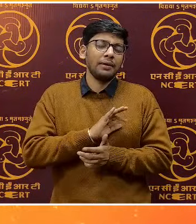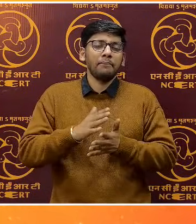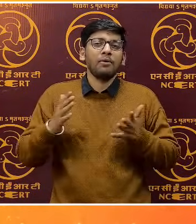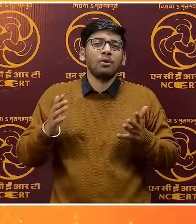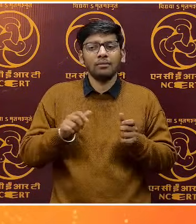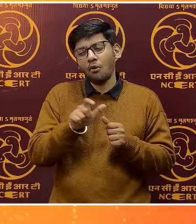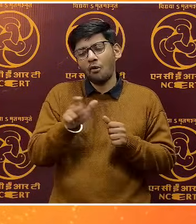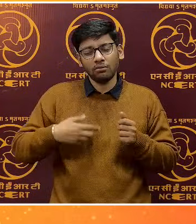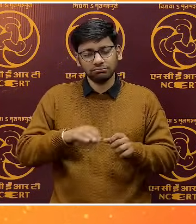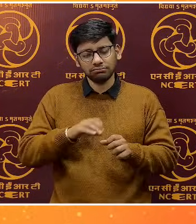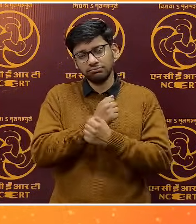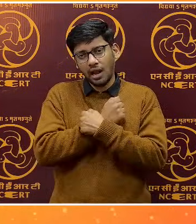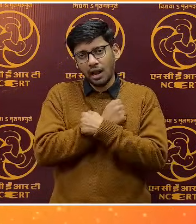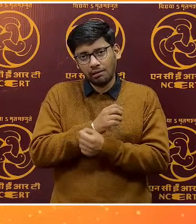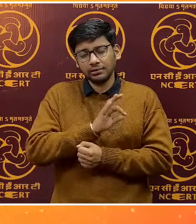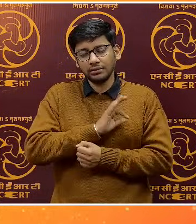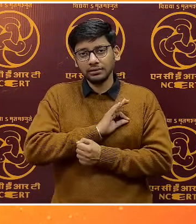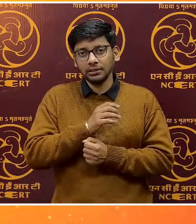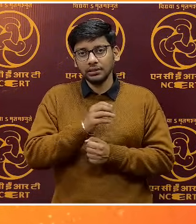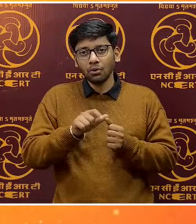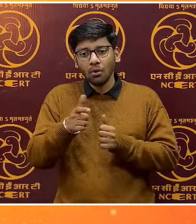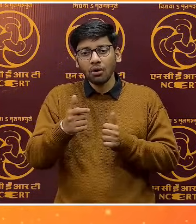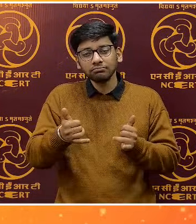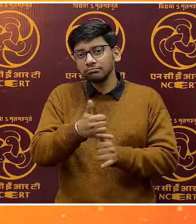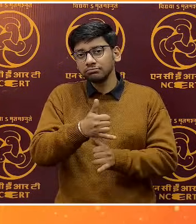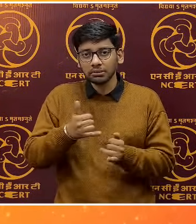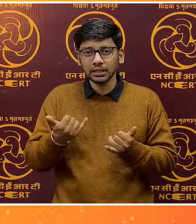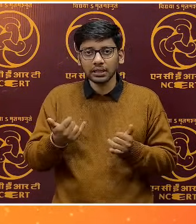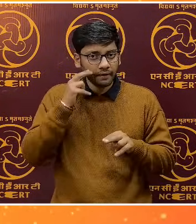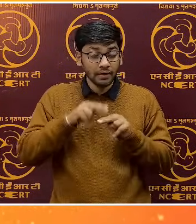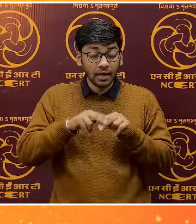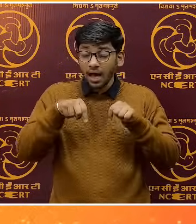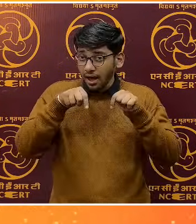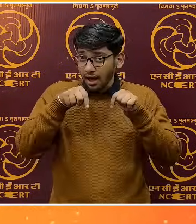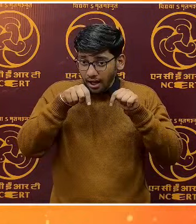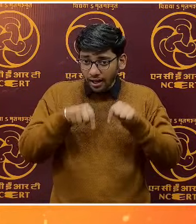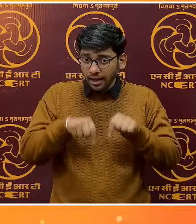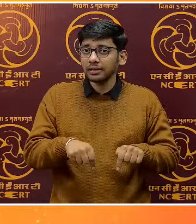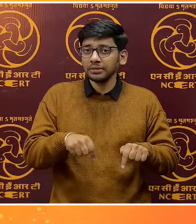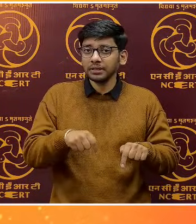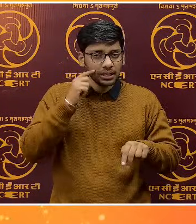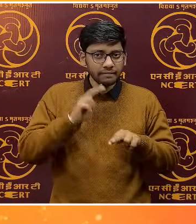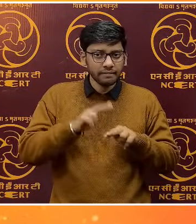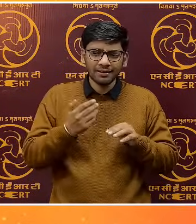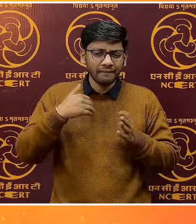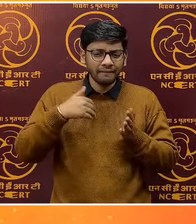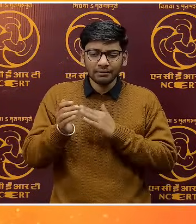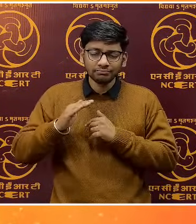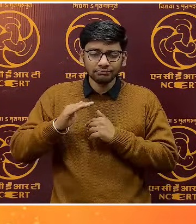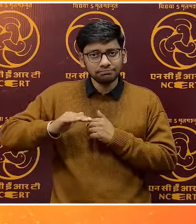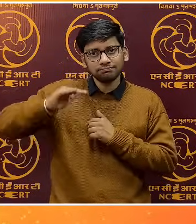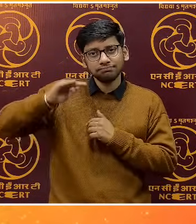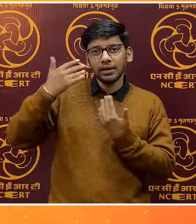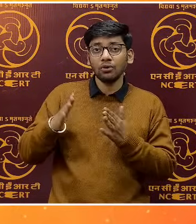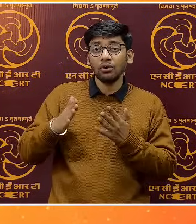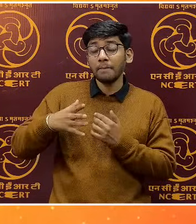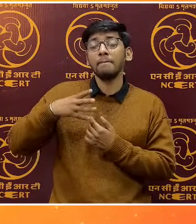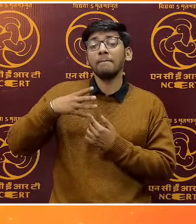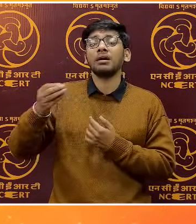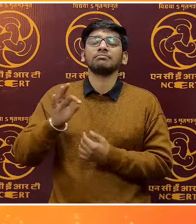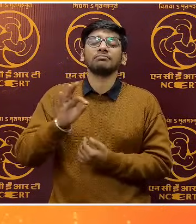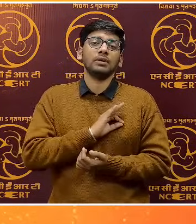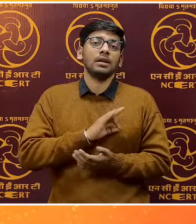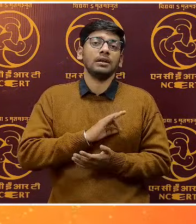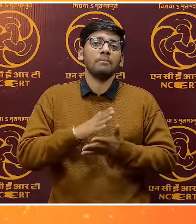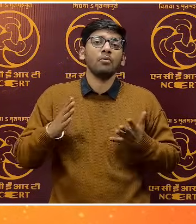swinging. Yes. So all these games, right, even now, even when we are grown-ups, right, we love to play outside and it's